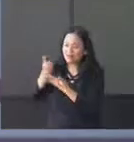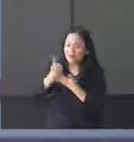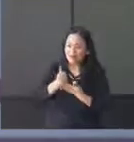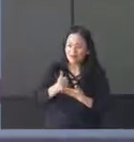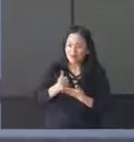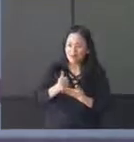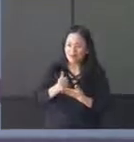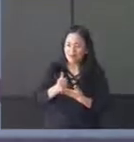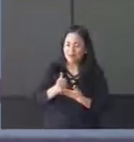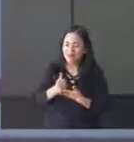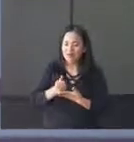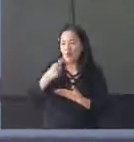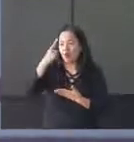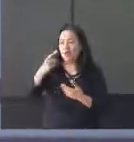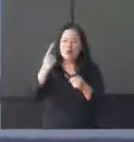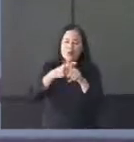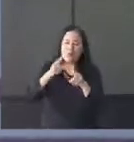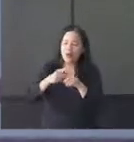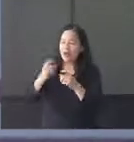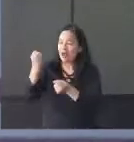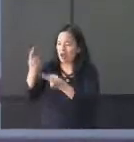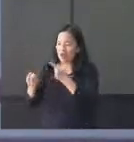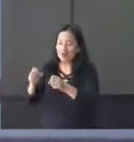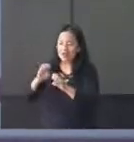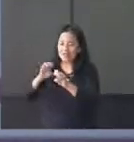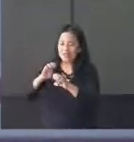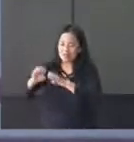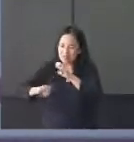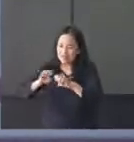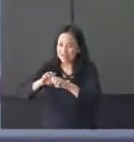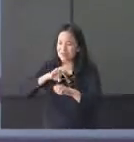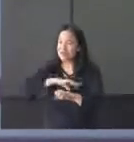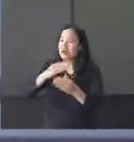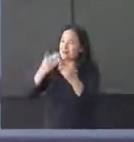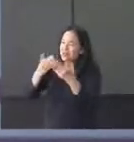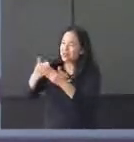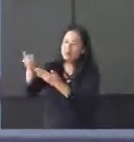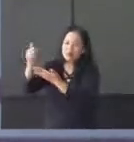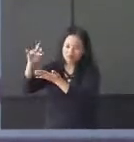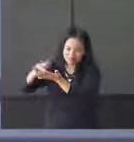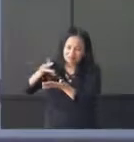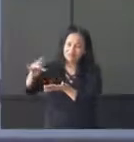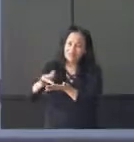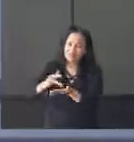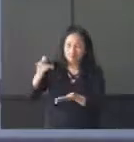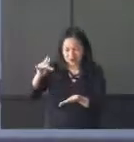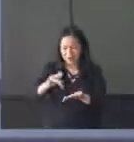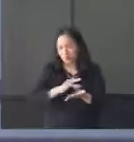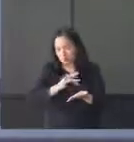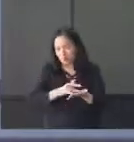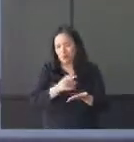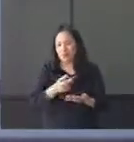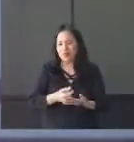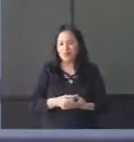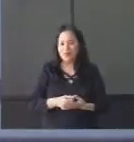possible sponsors, and also with private companies. To